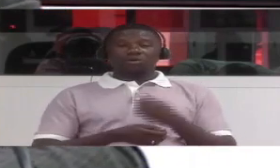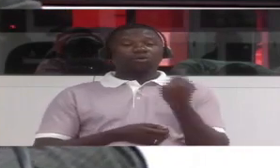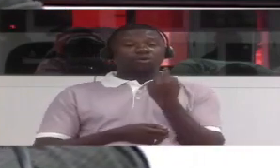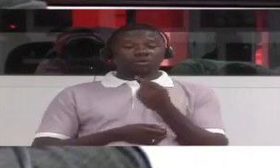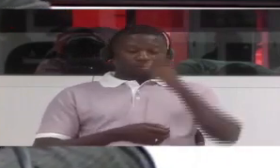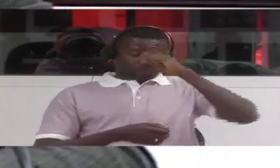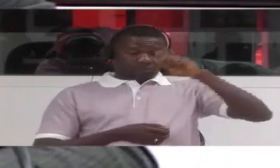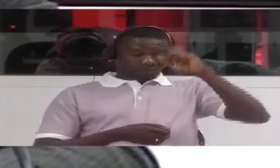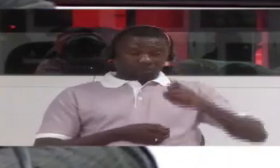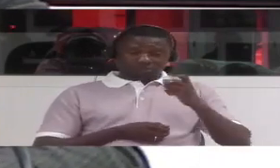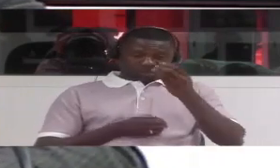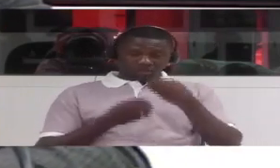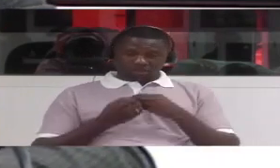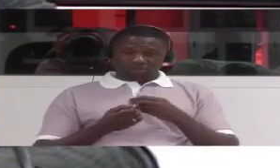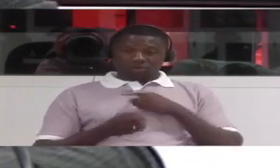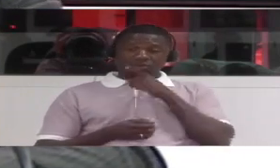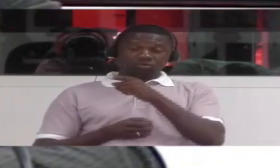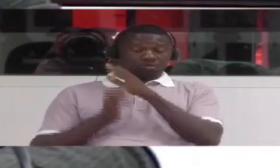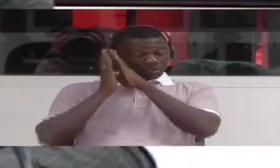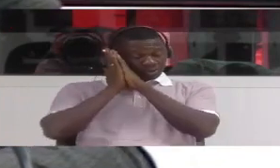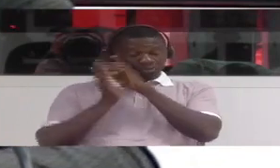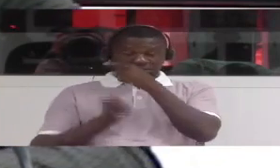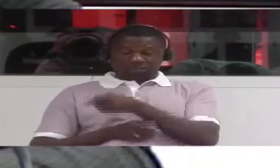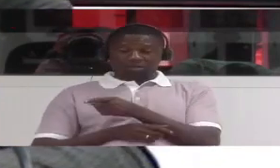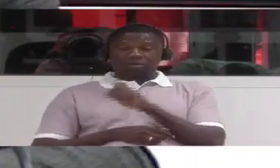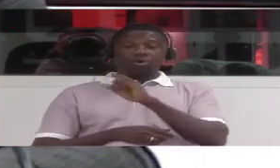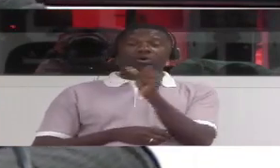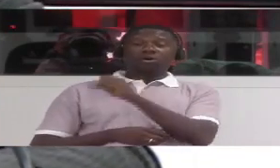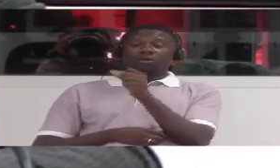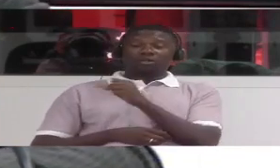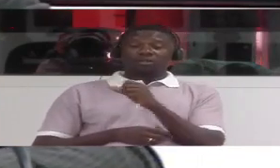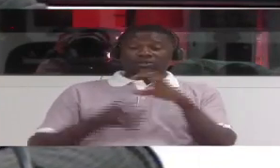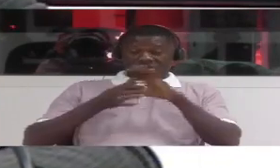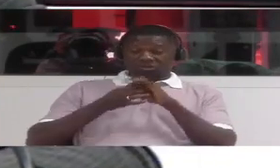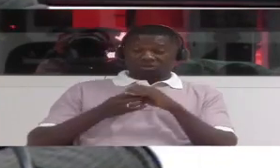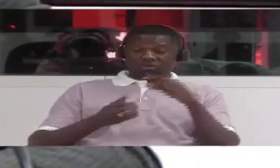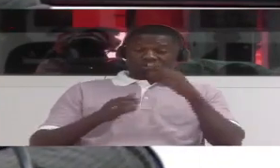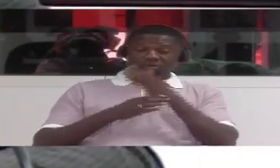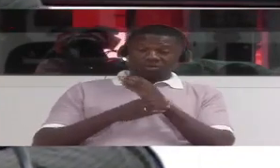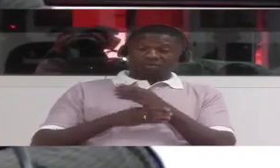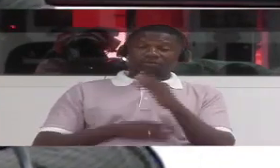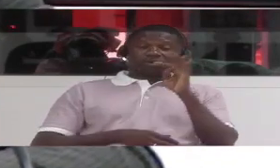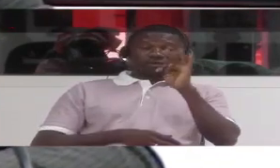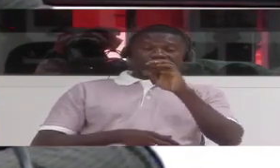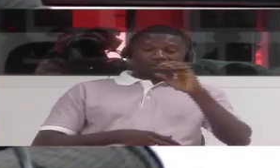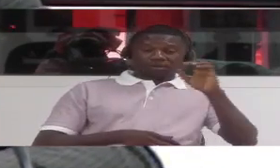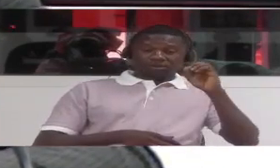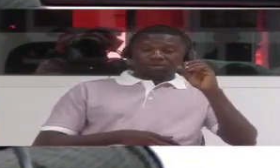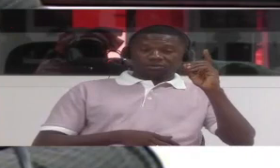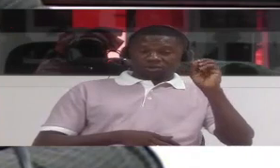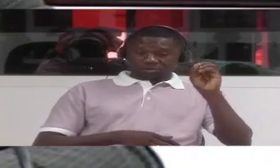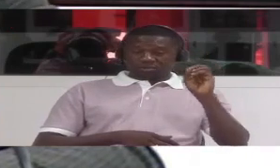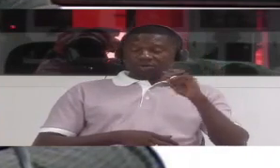sleep here, but others connected to freedom are locked up in the cell below. Did he tell you